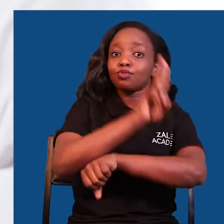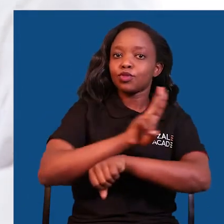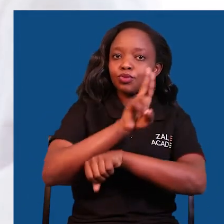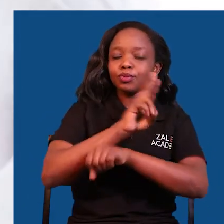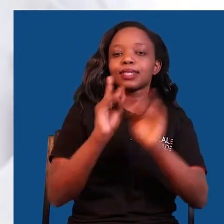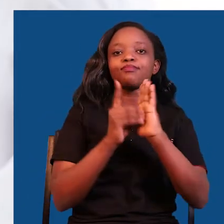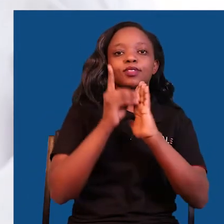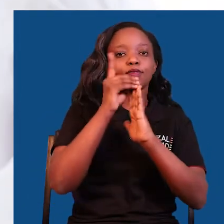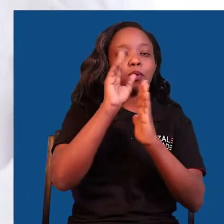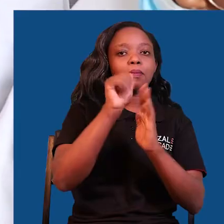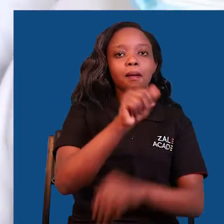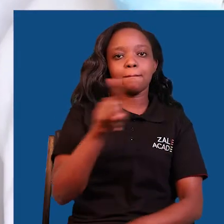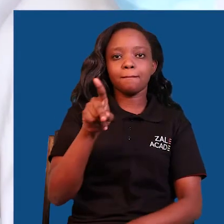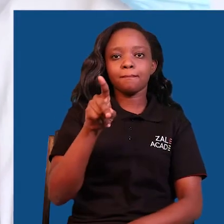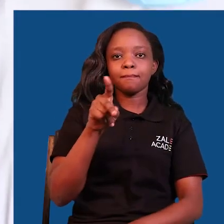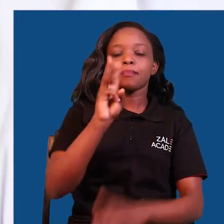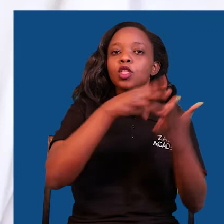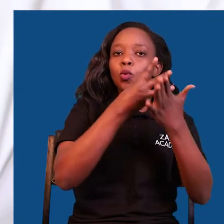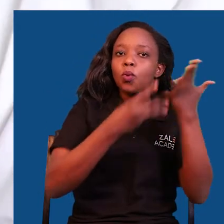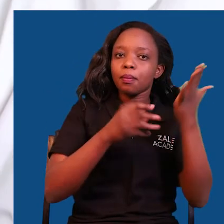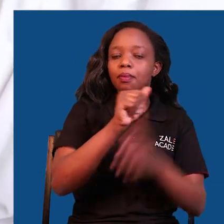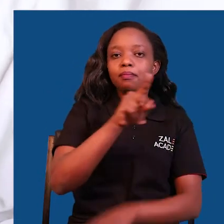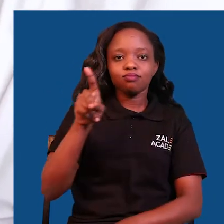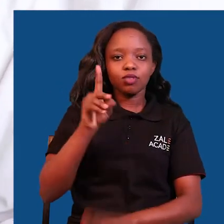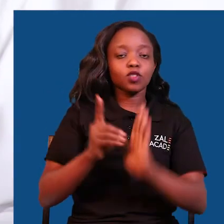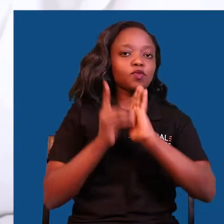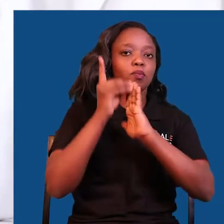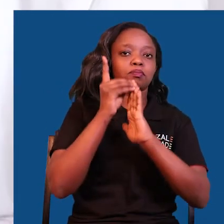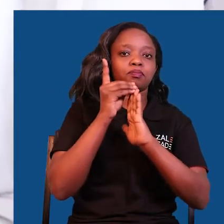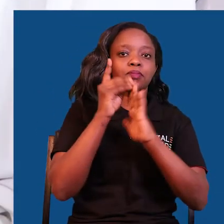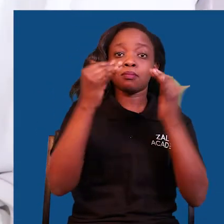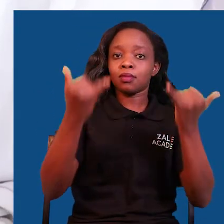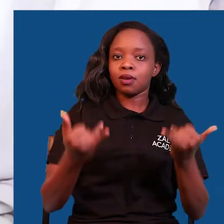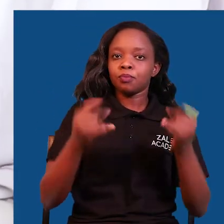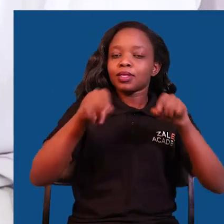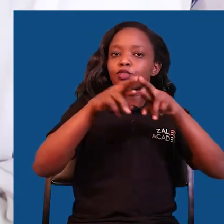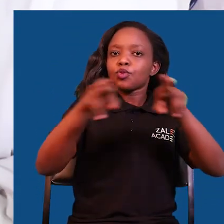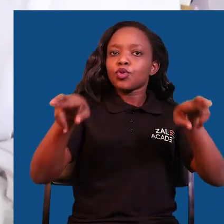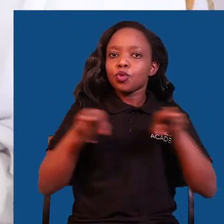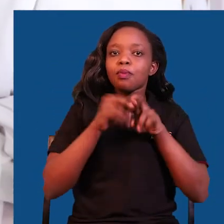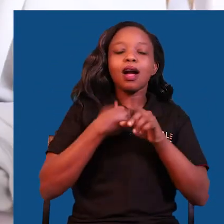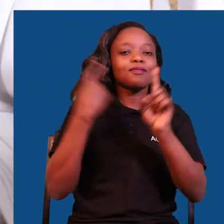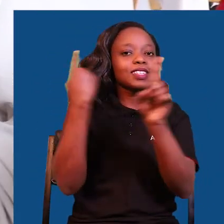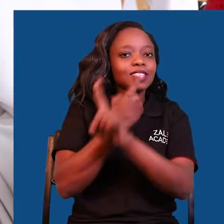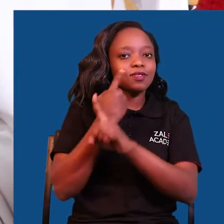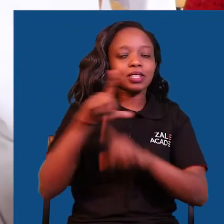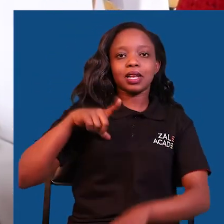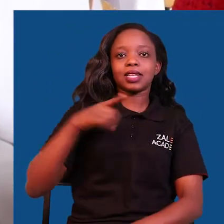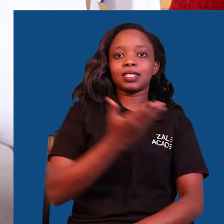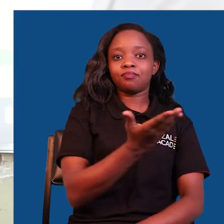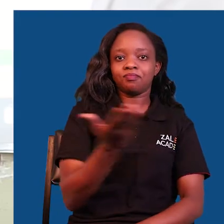are used to develop applications. Web application development. Now in this room, we have different type